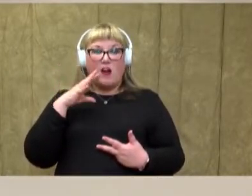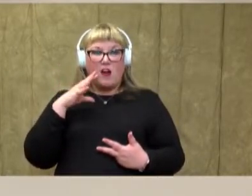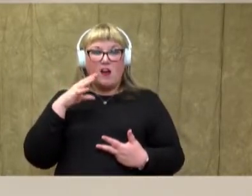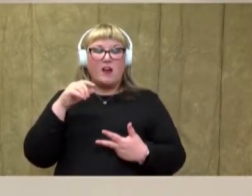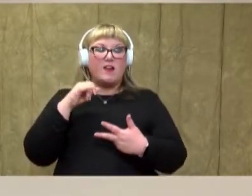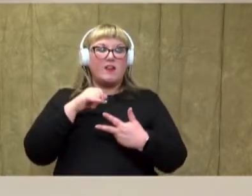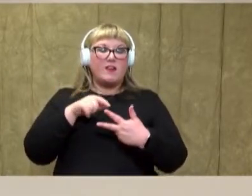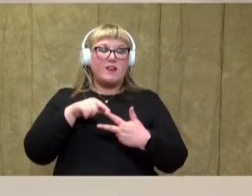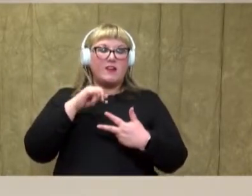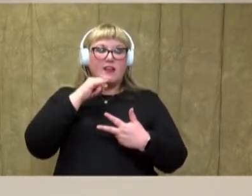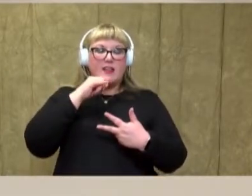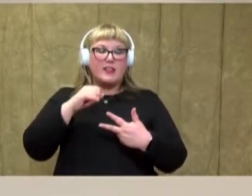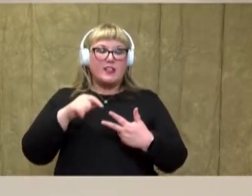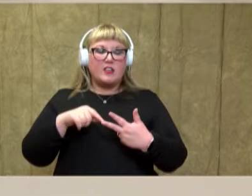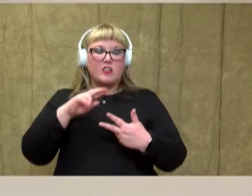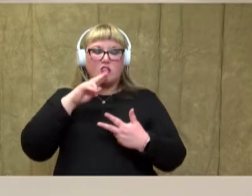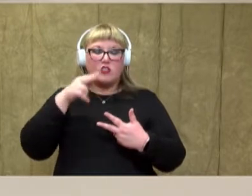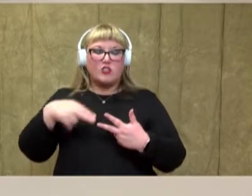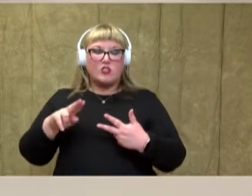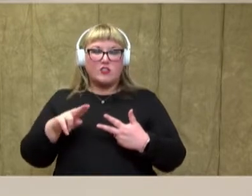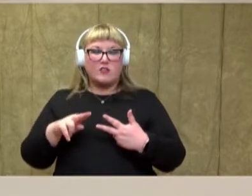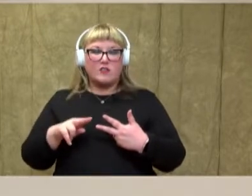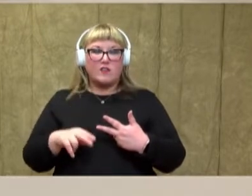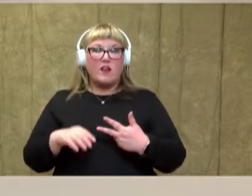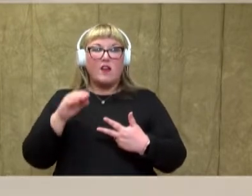Think about the letter that represents the sound.